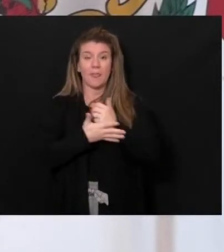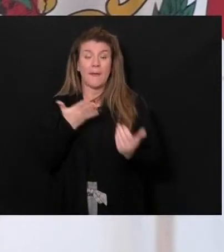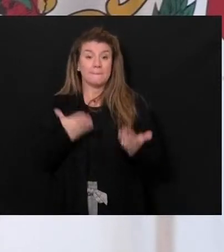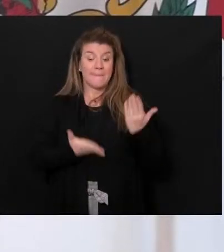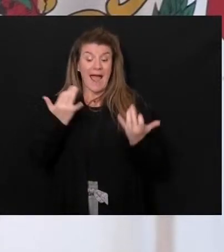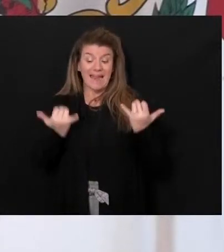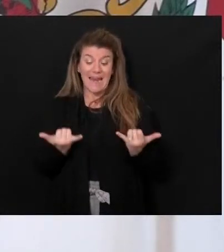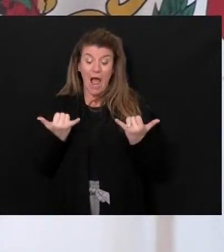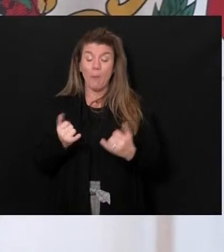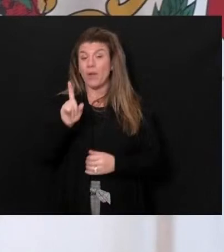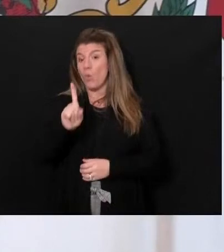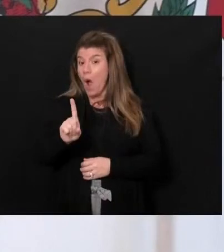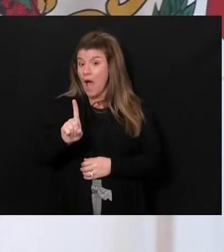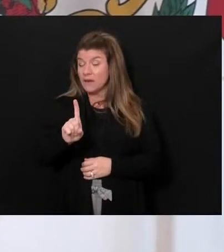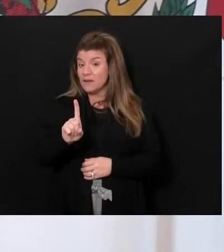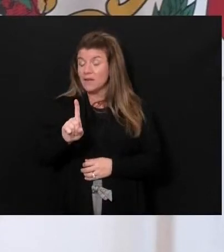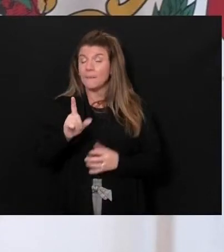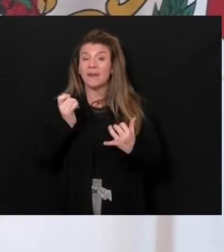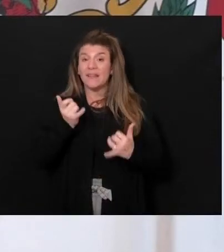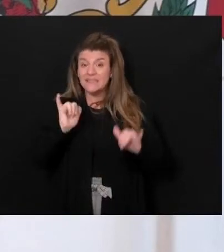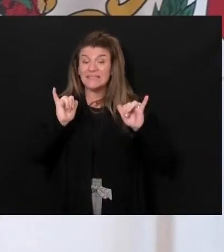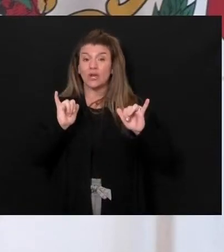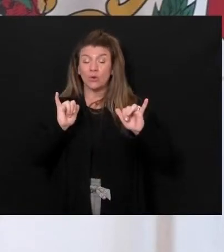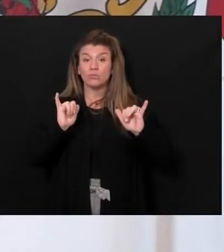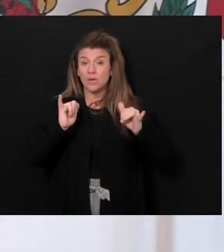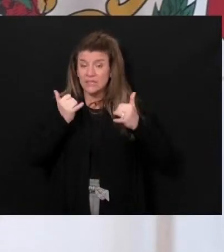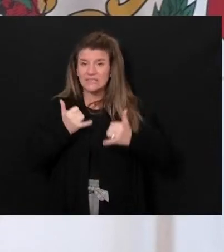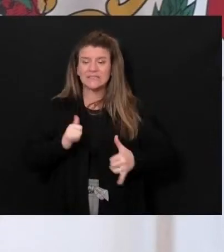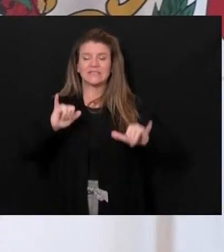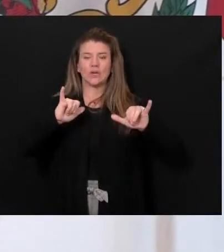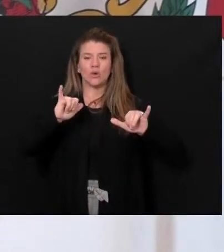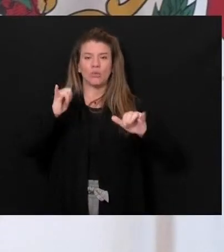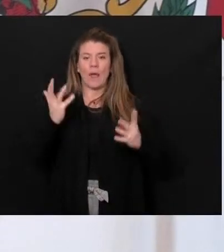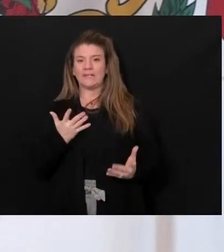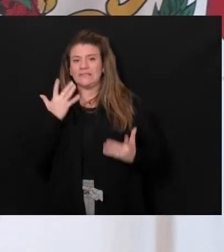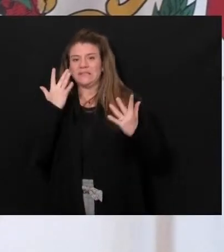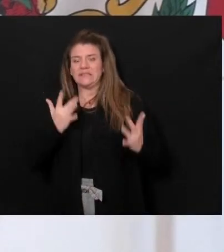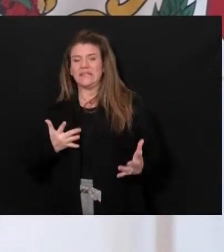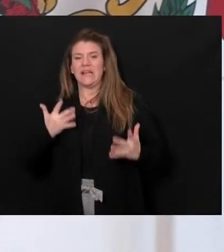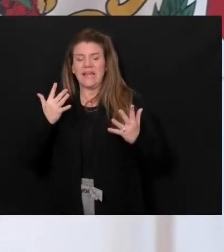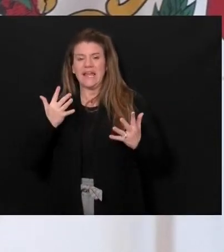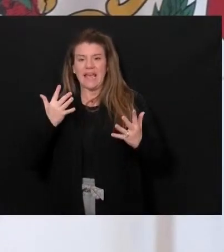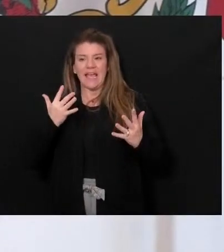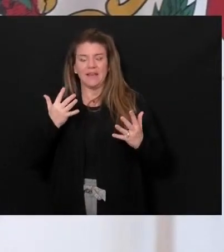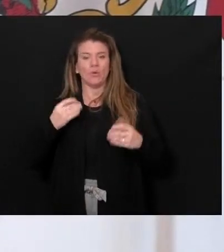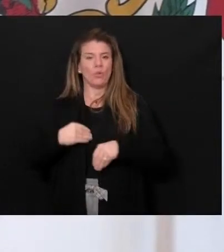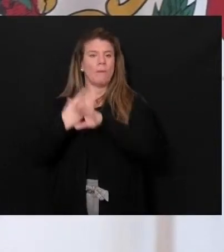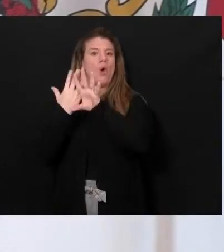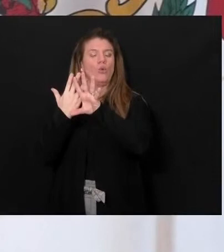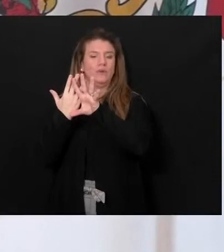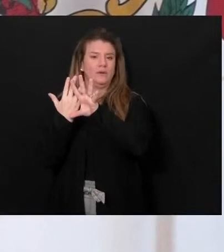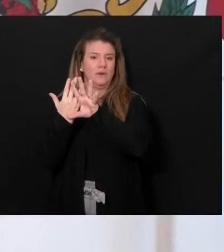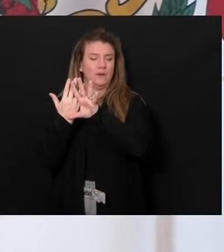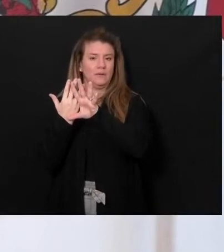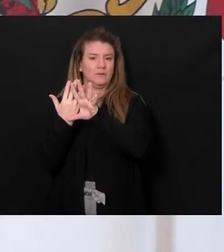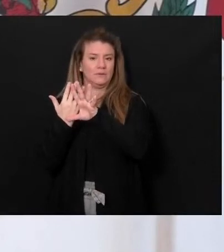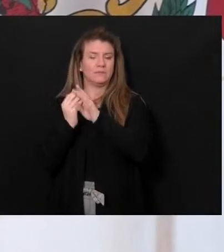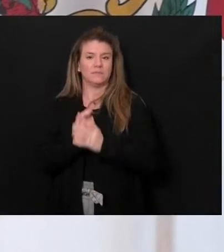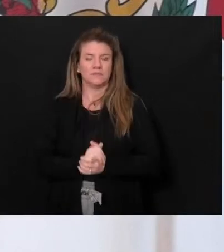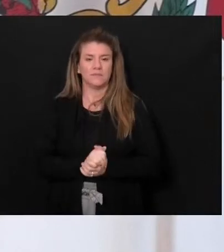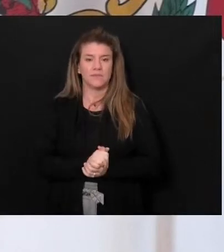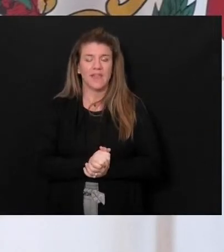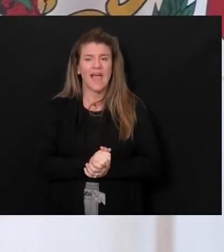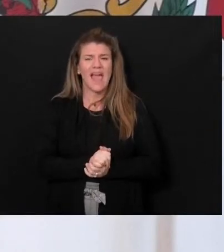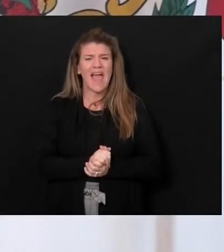one county that's still holding out and going remote or whatever. And